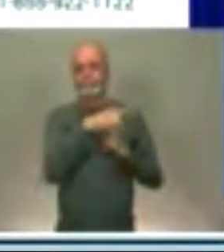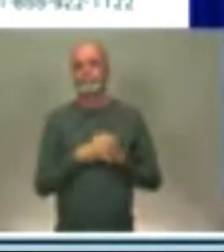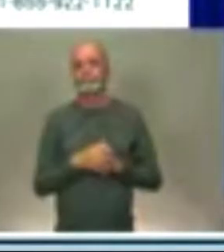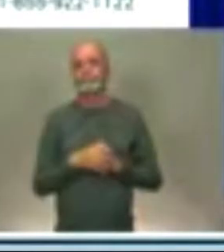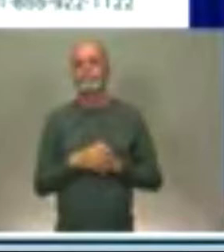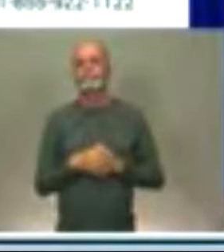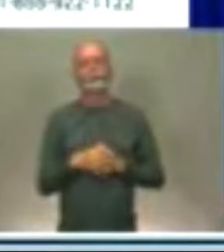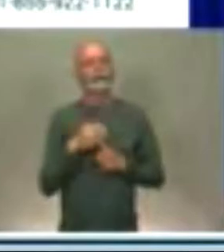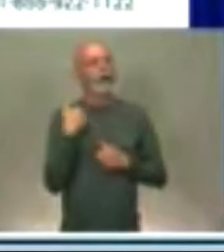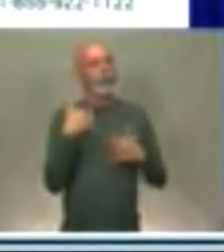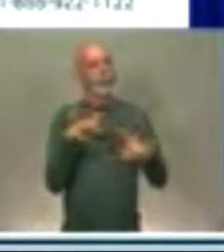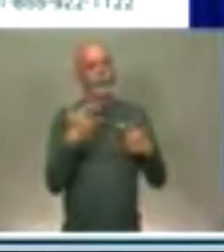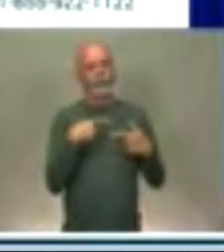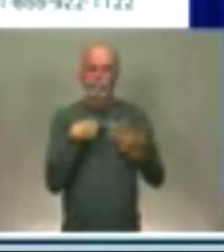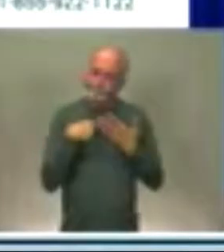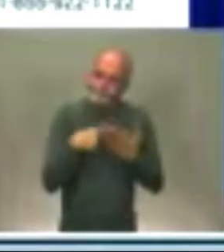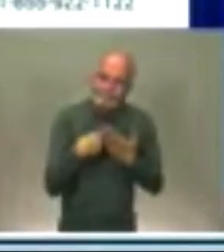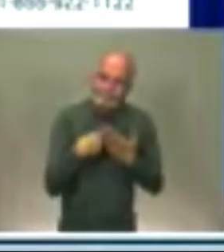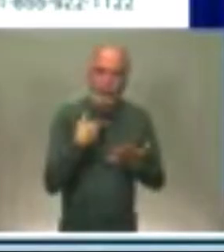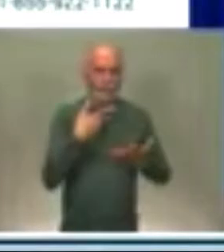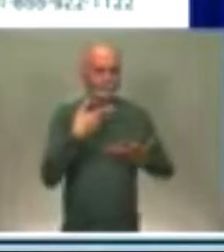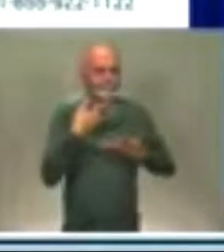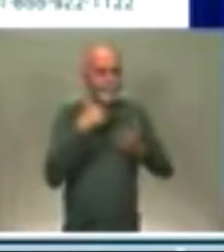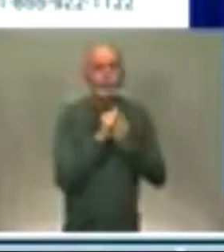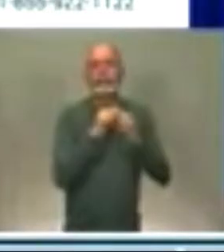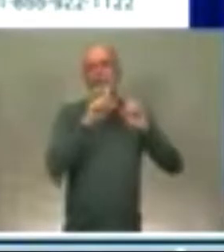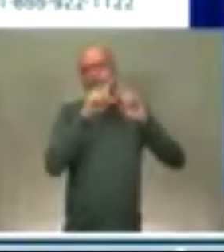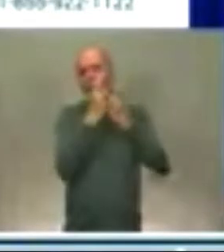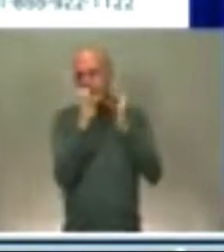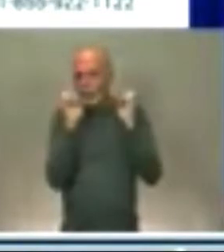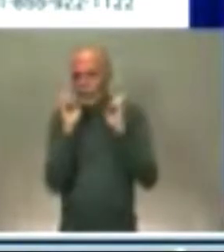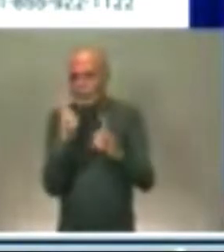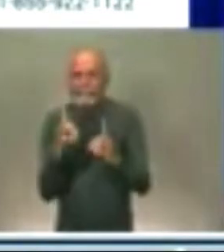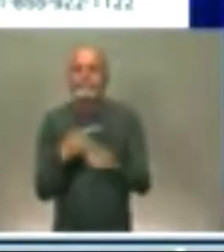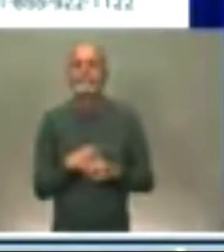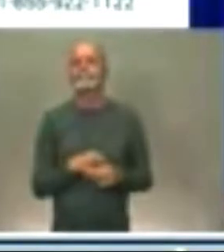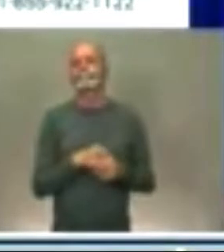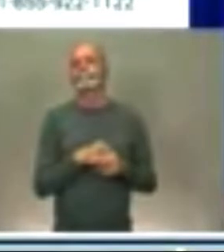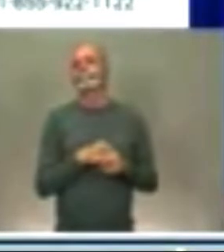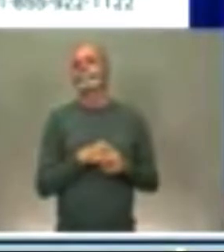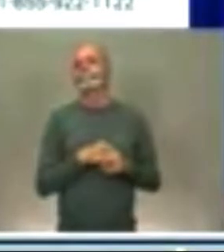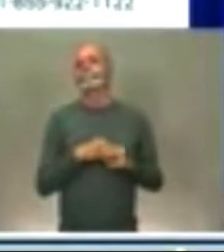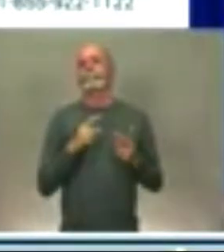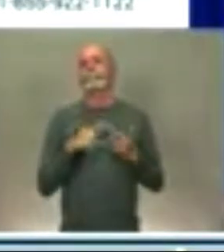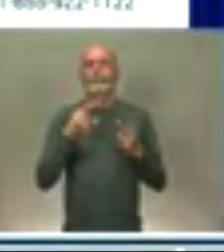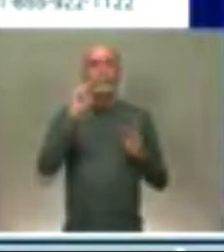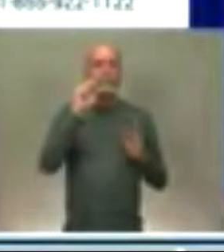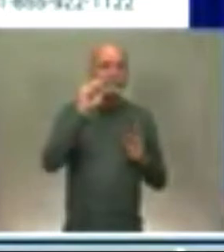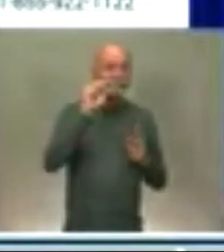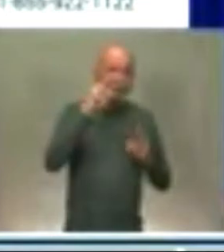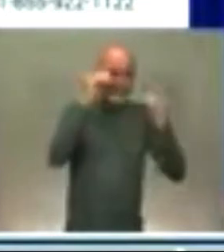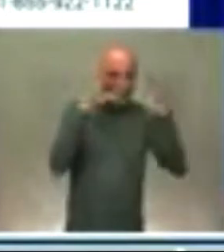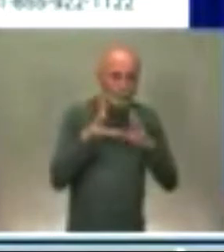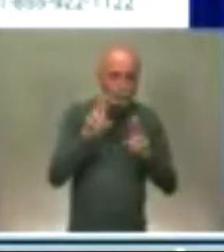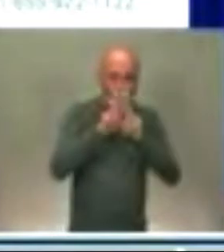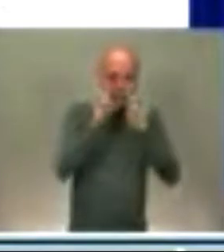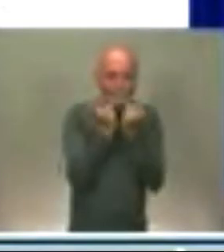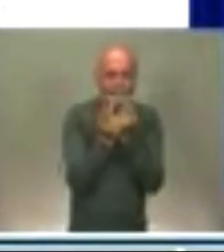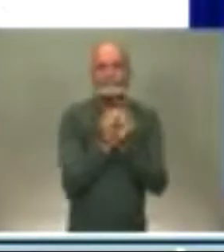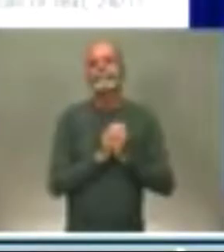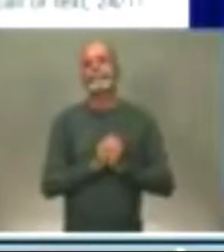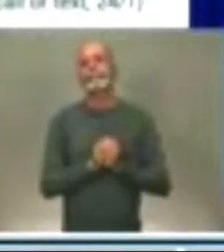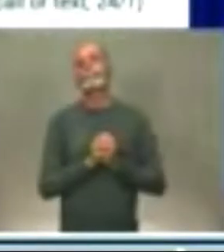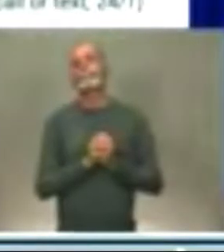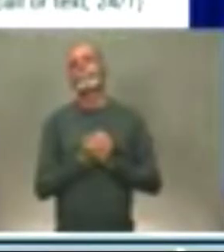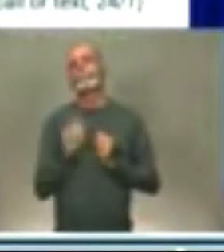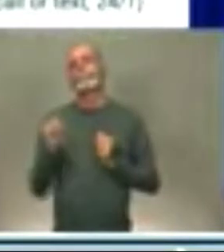discussions between the Department of Education, between the NSTU, and therefore educators,